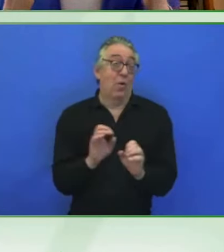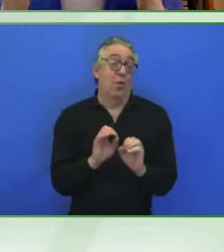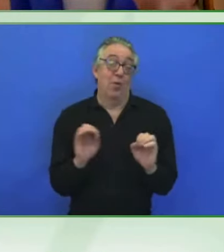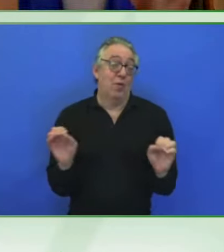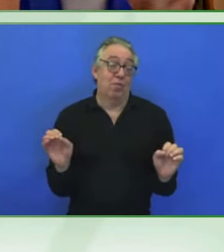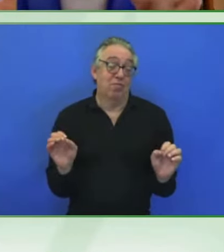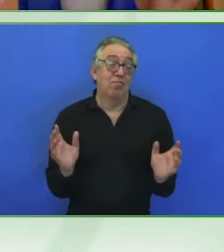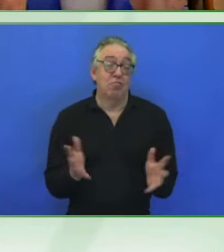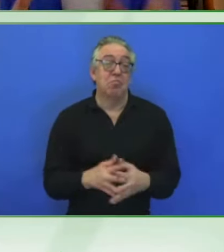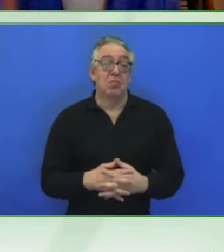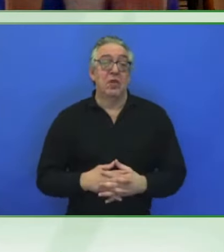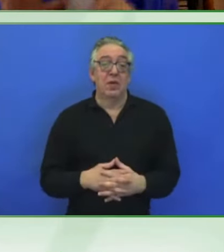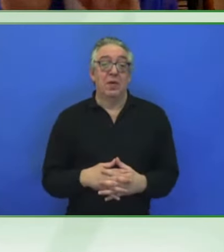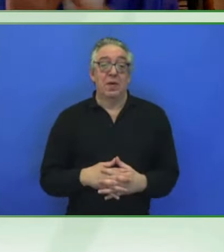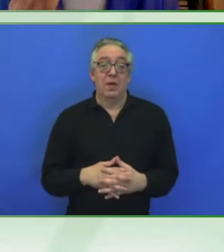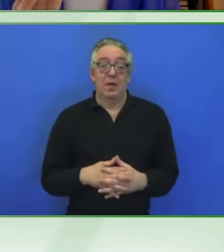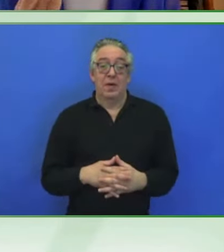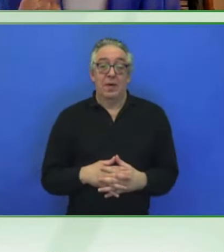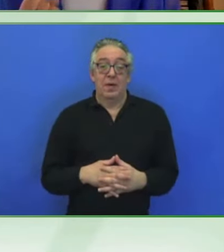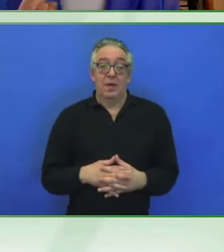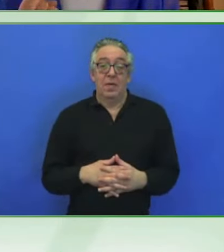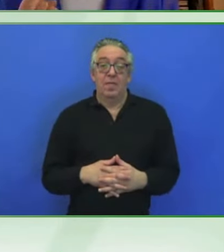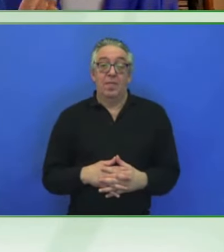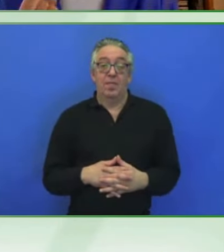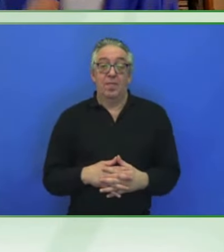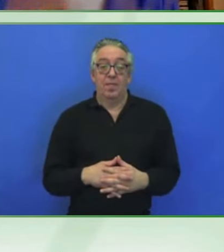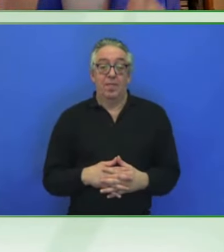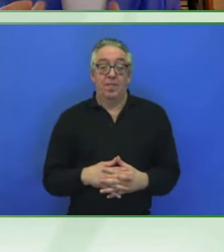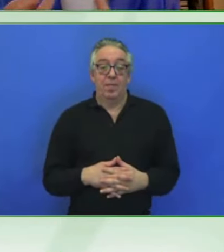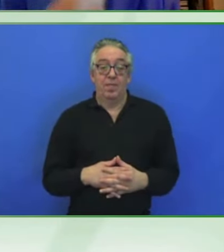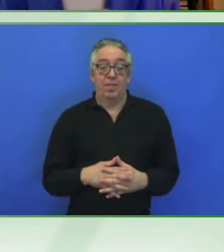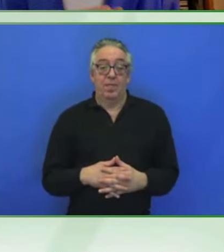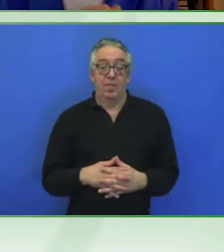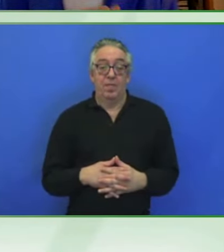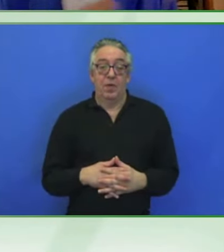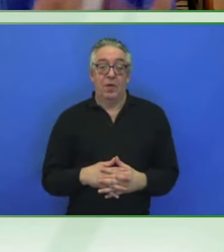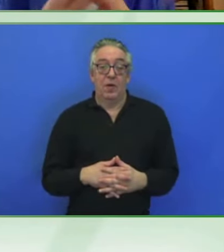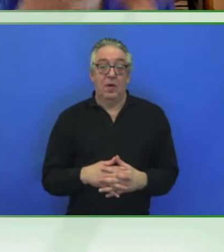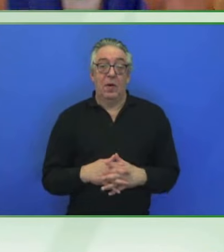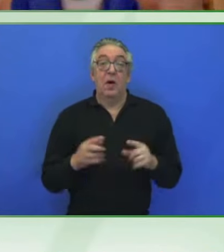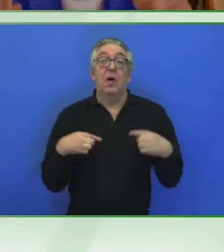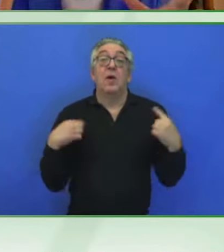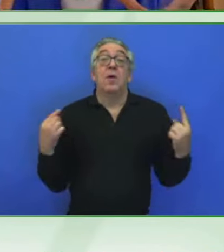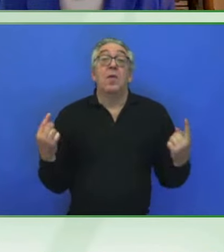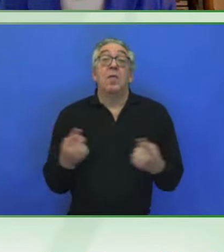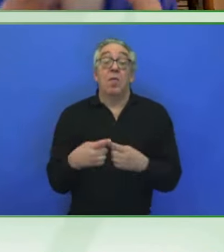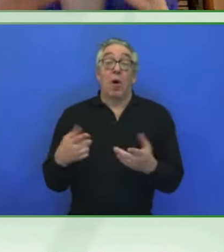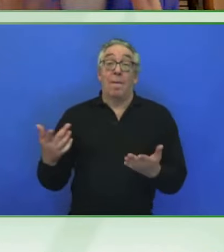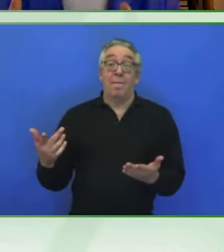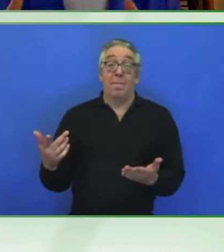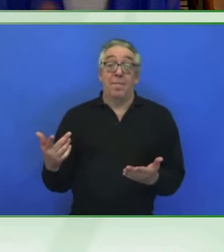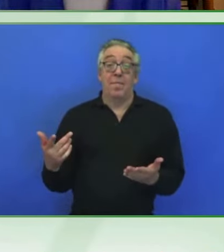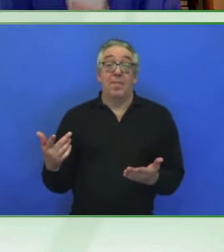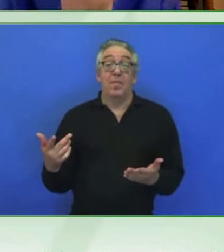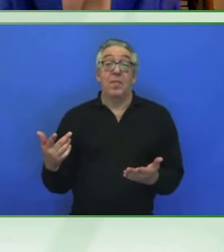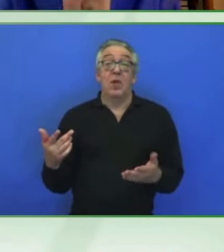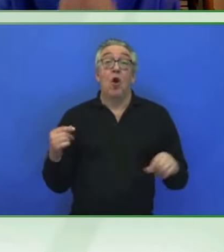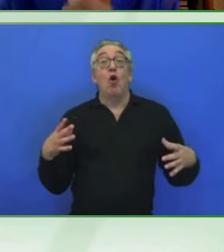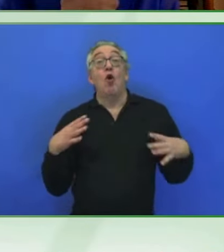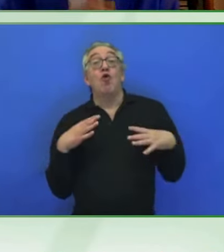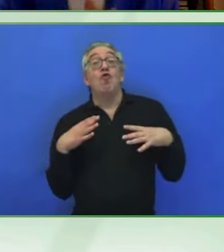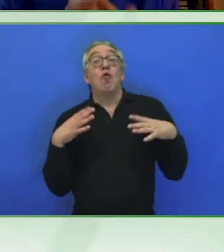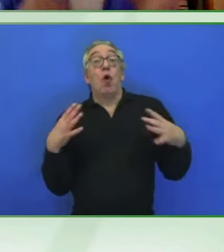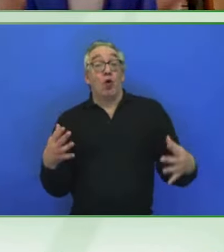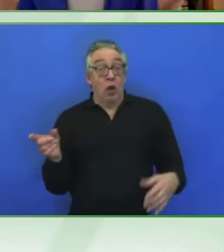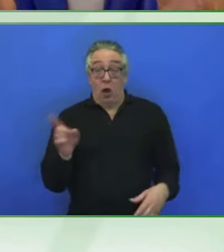Okay, we've all been appointed, we're all paid to do this. We're not doing this as volunteers, we're all paid to do it.